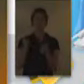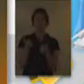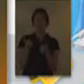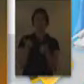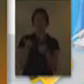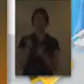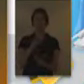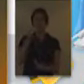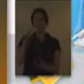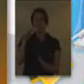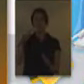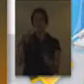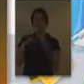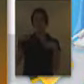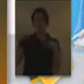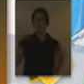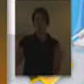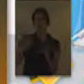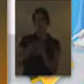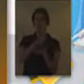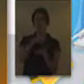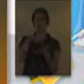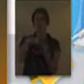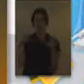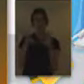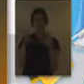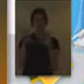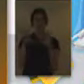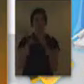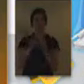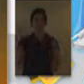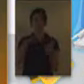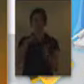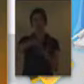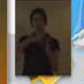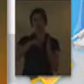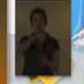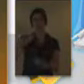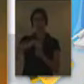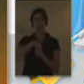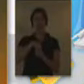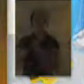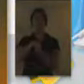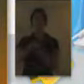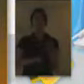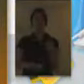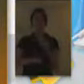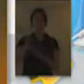which began in 2010, and in this project,